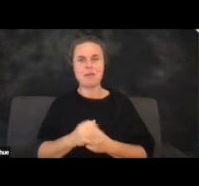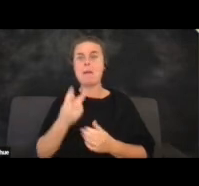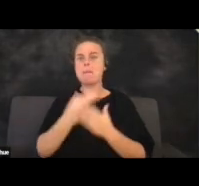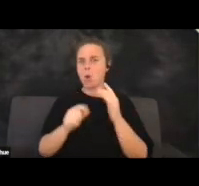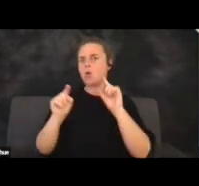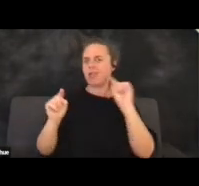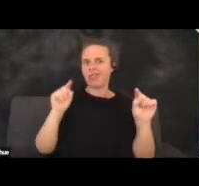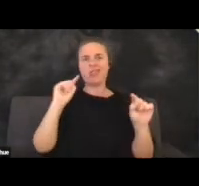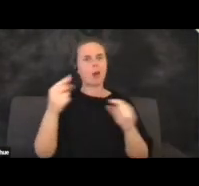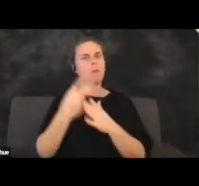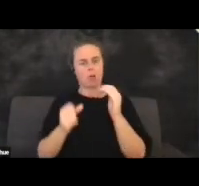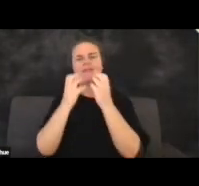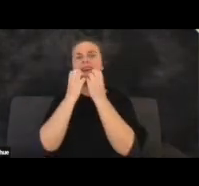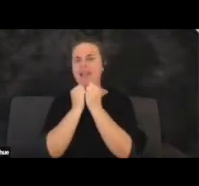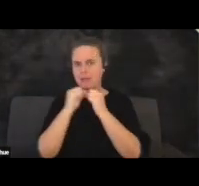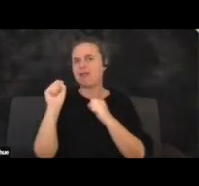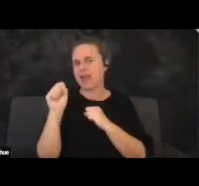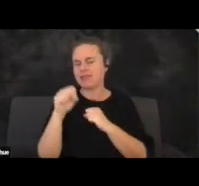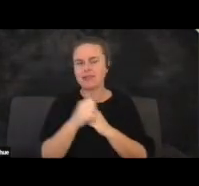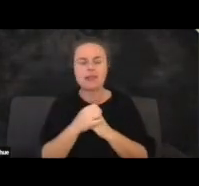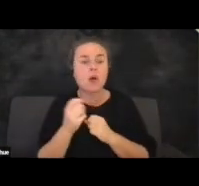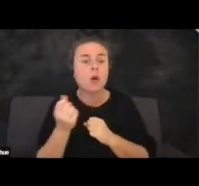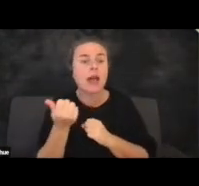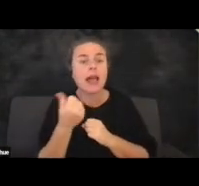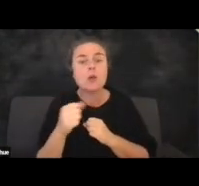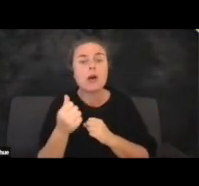Other takeaways or observations?